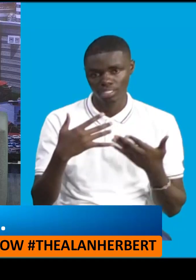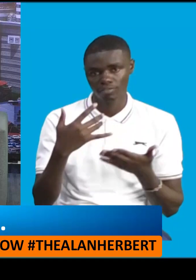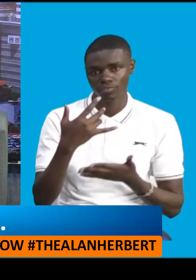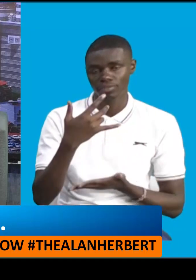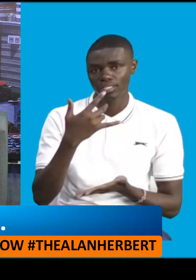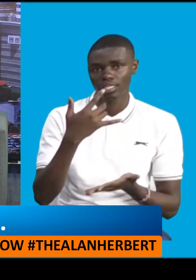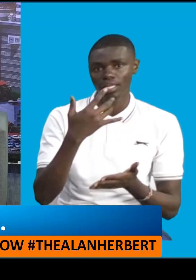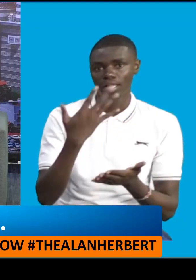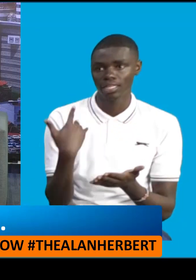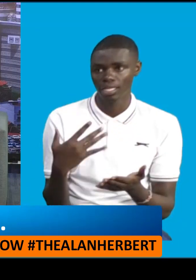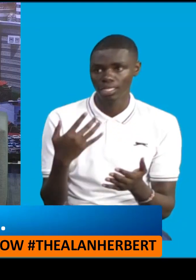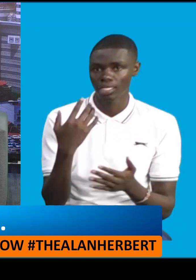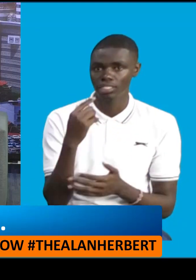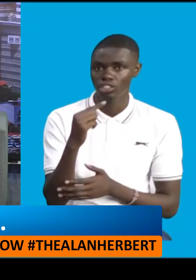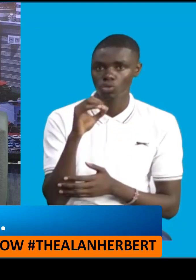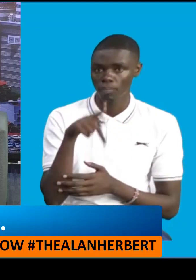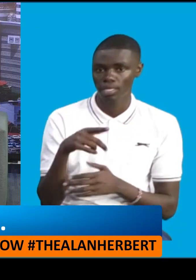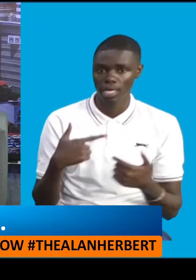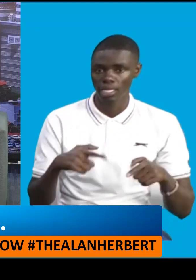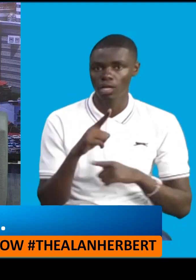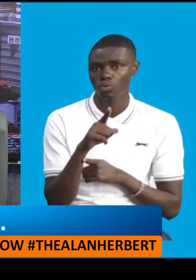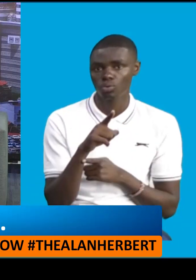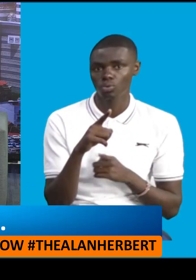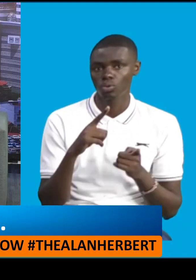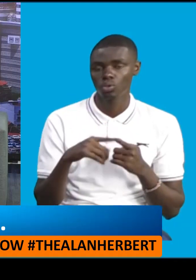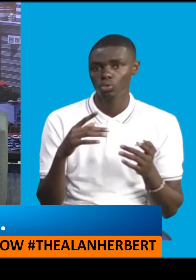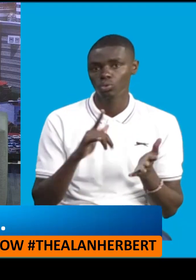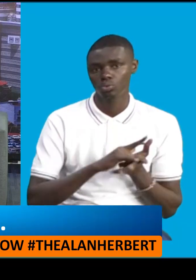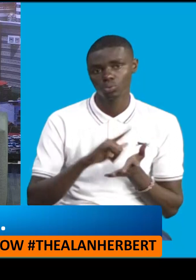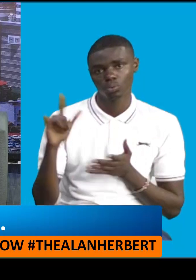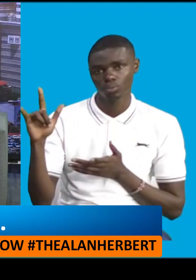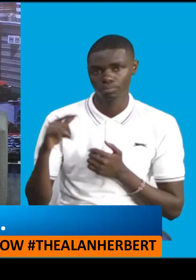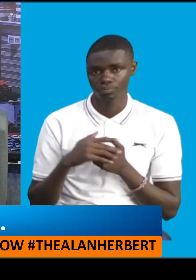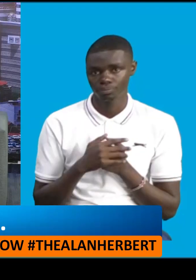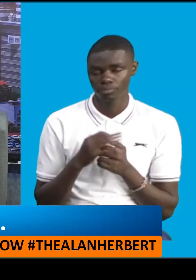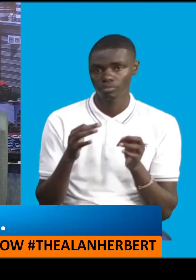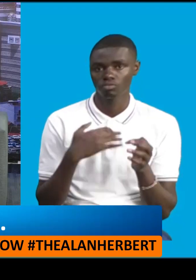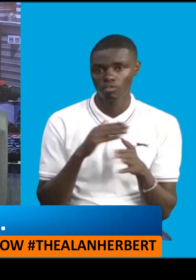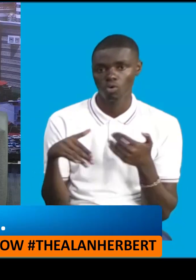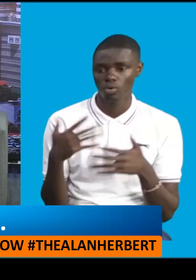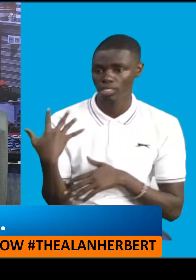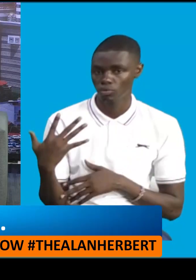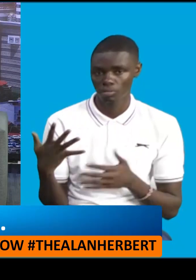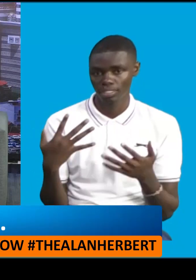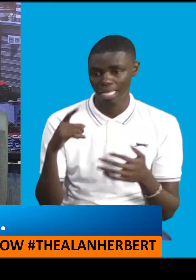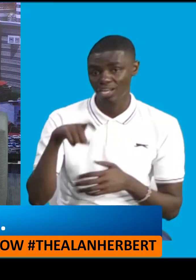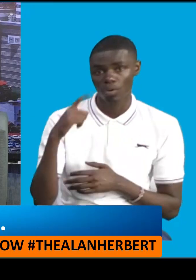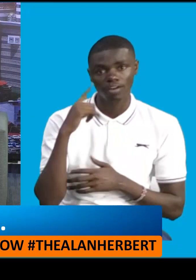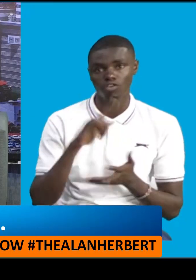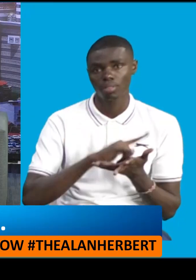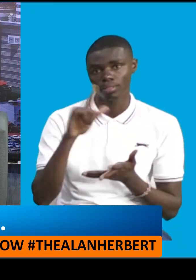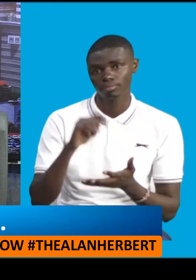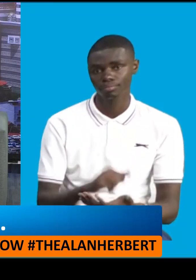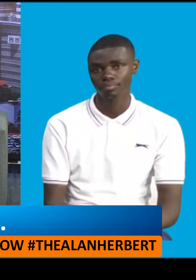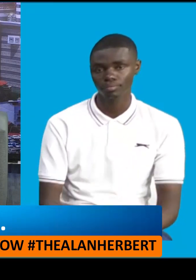we receive the letter, we just do the GOP and now allow you to travel if you have all the documentation